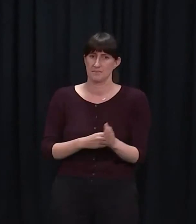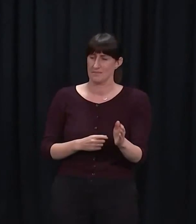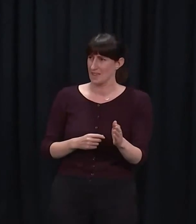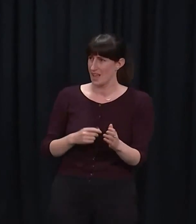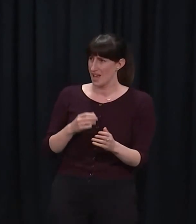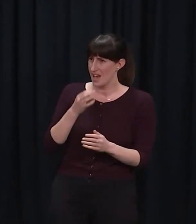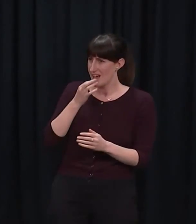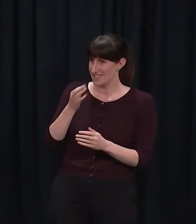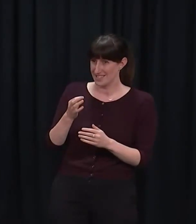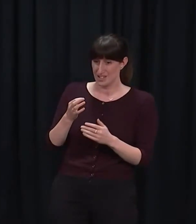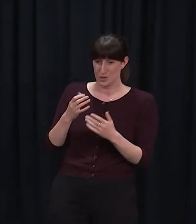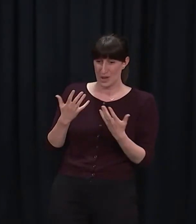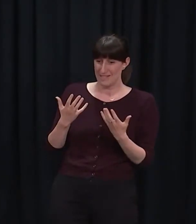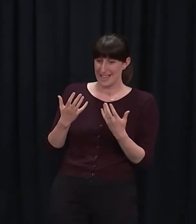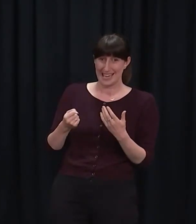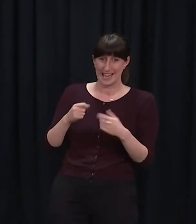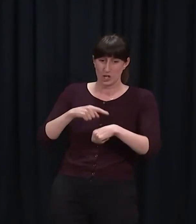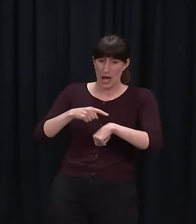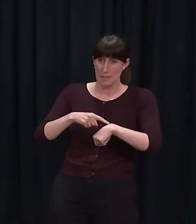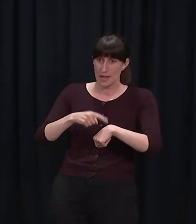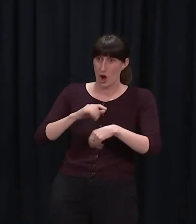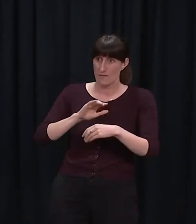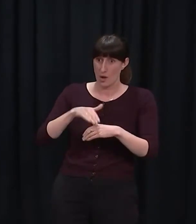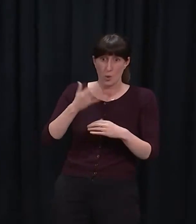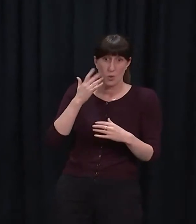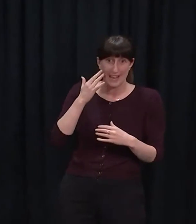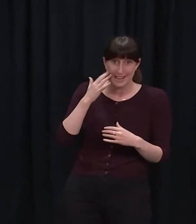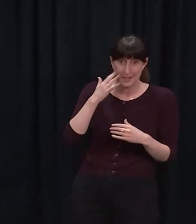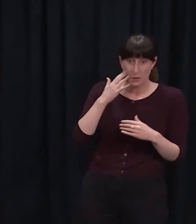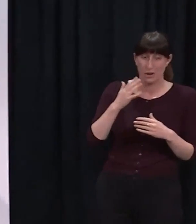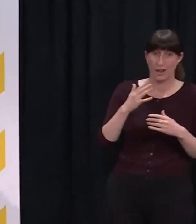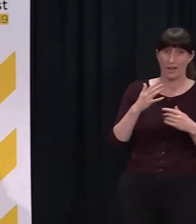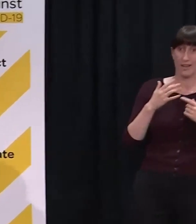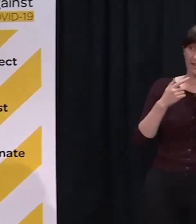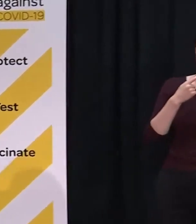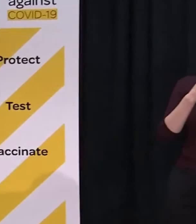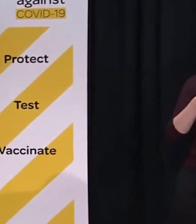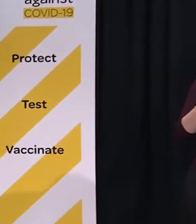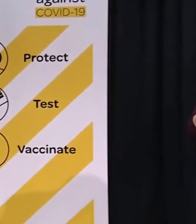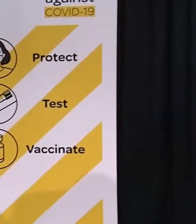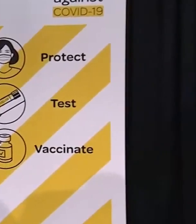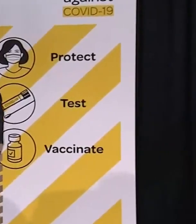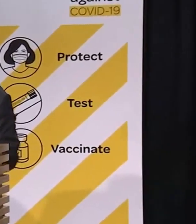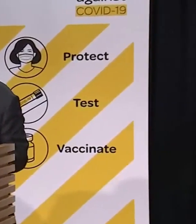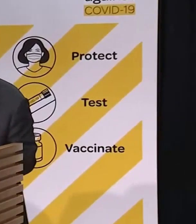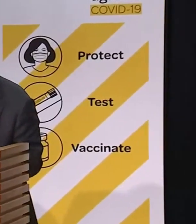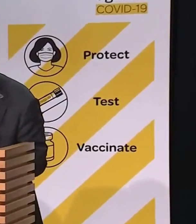public service guidance? Soon. Yeah. Thanks, everyone.